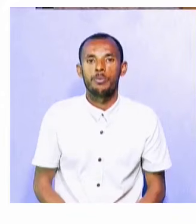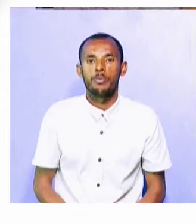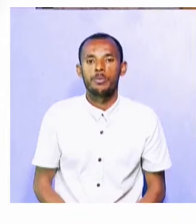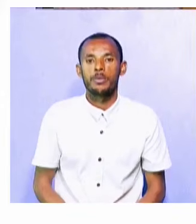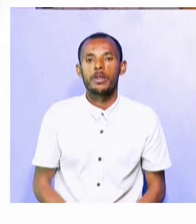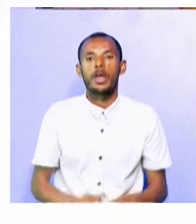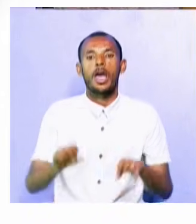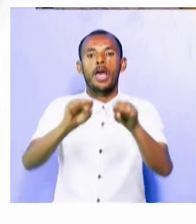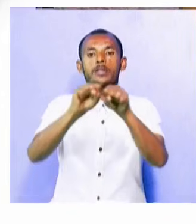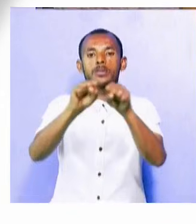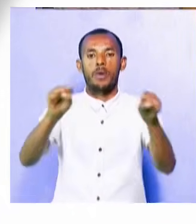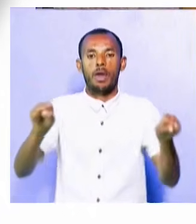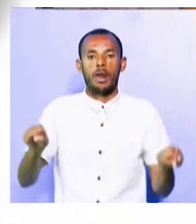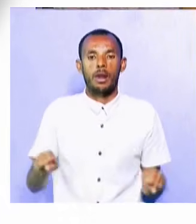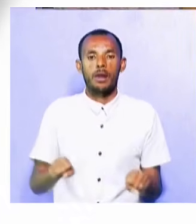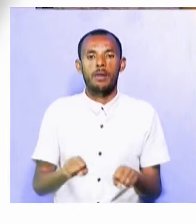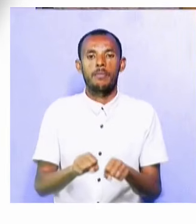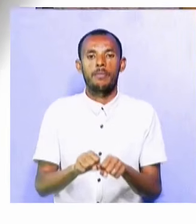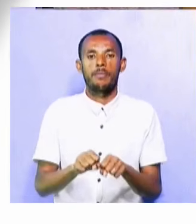a square